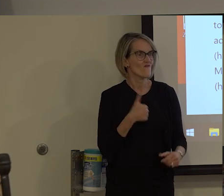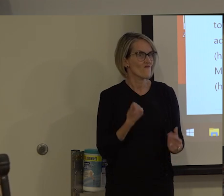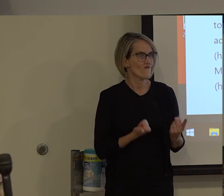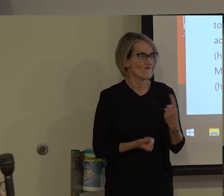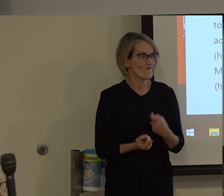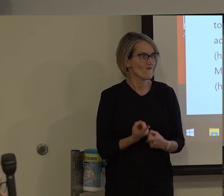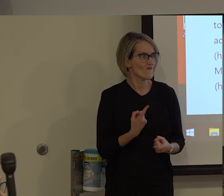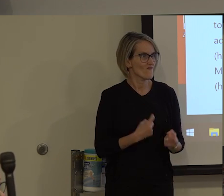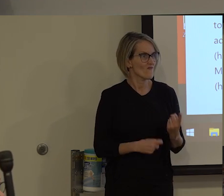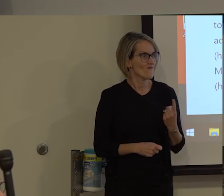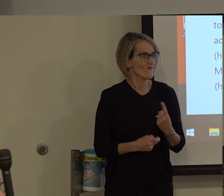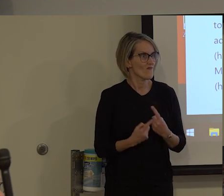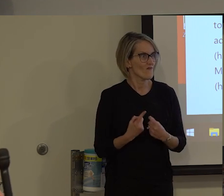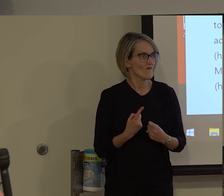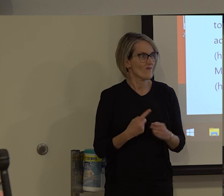questions?